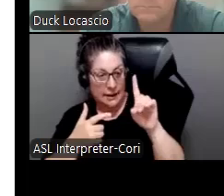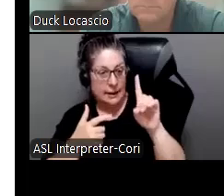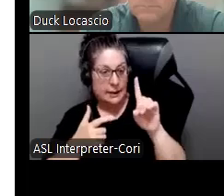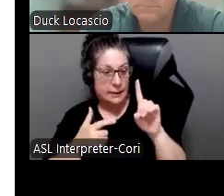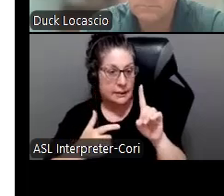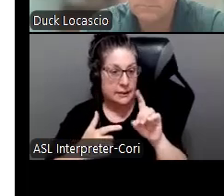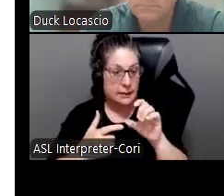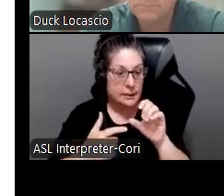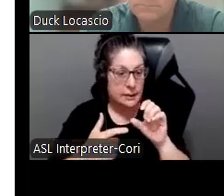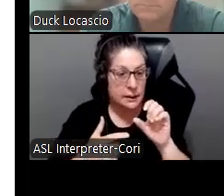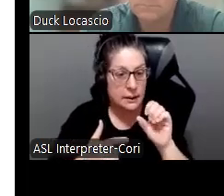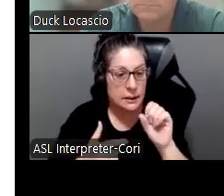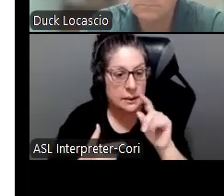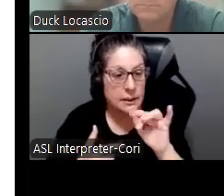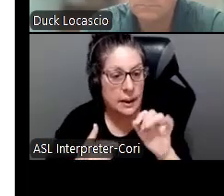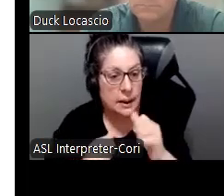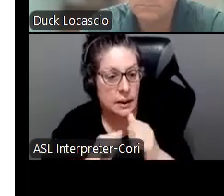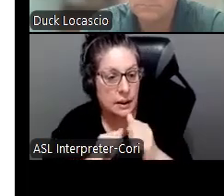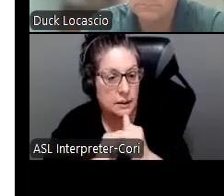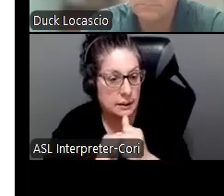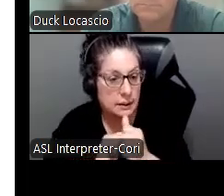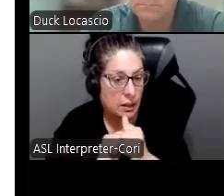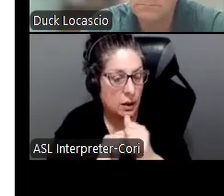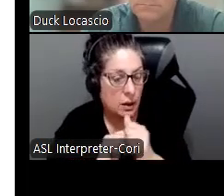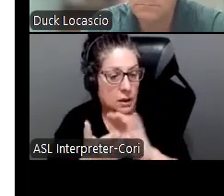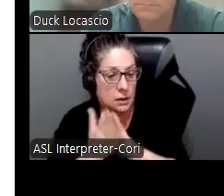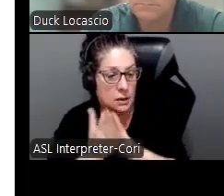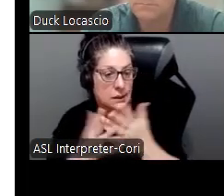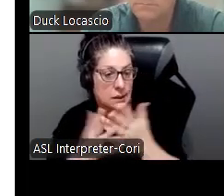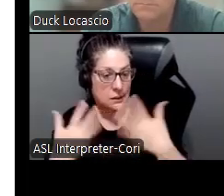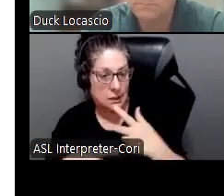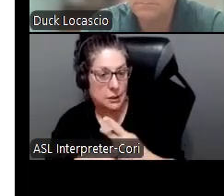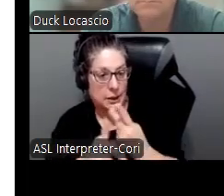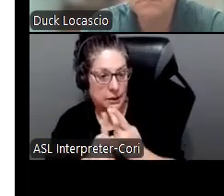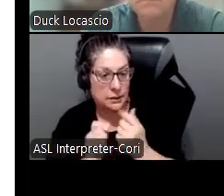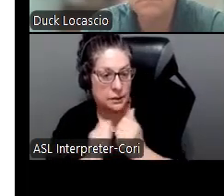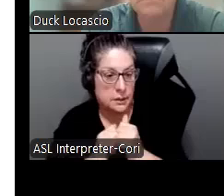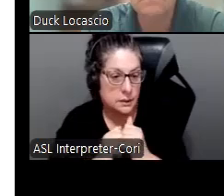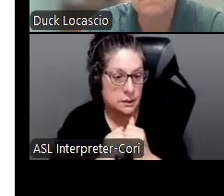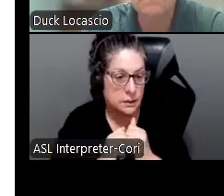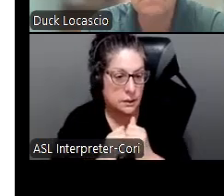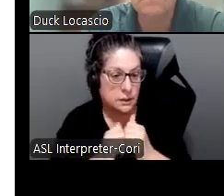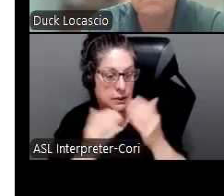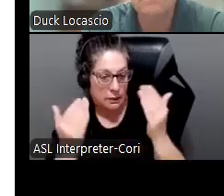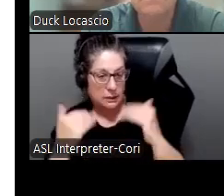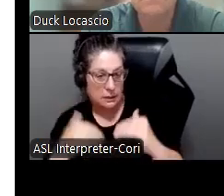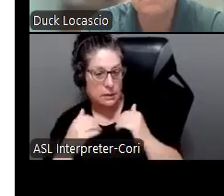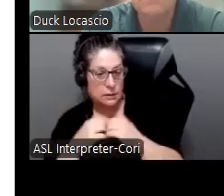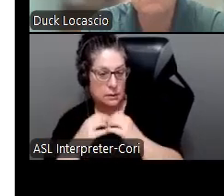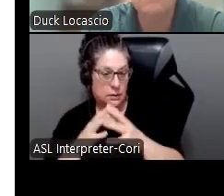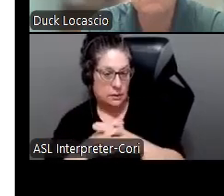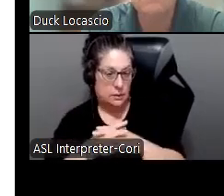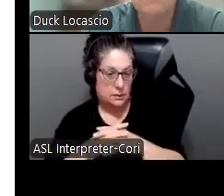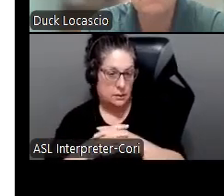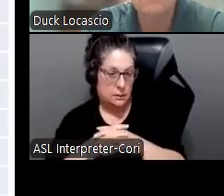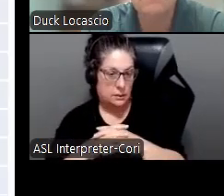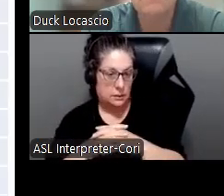you can have productivity. Next slide, please.